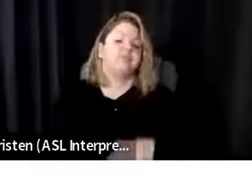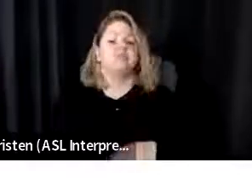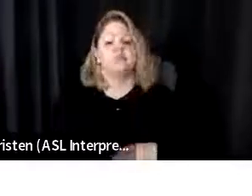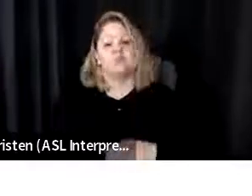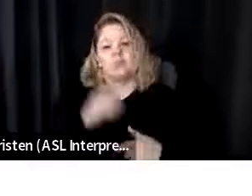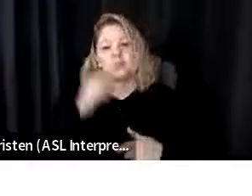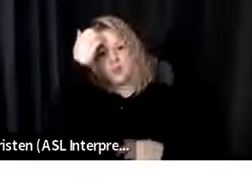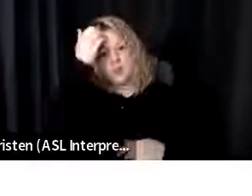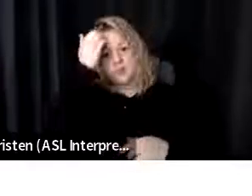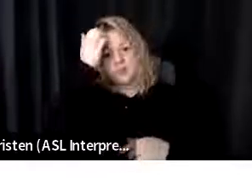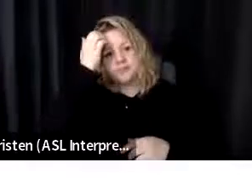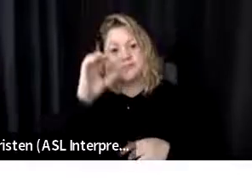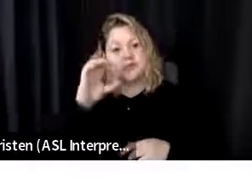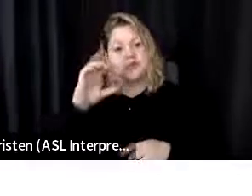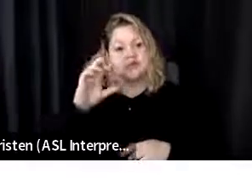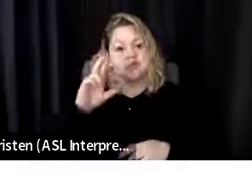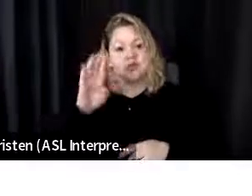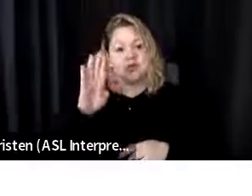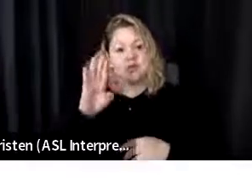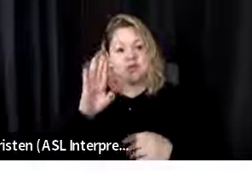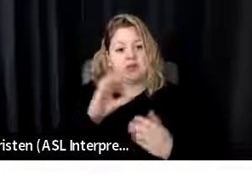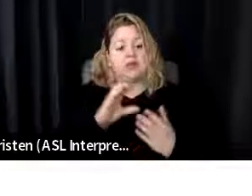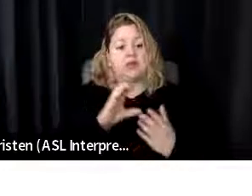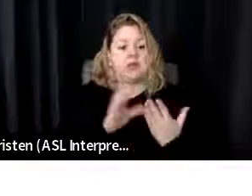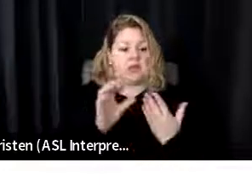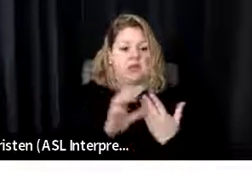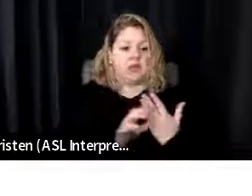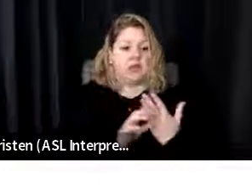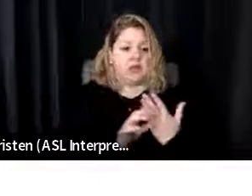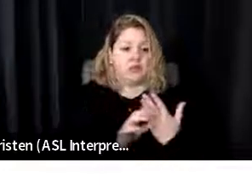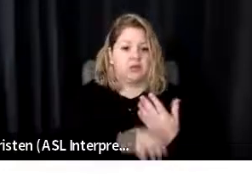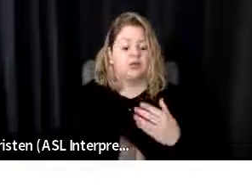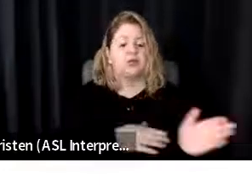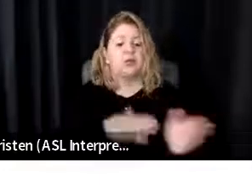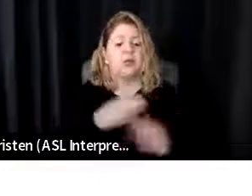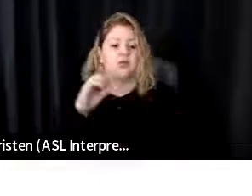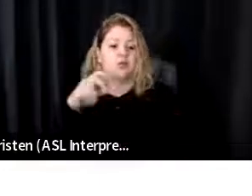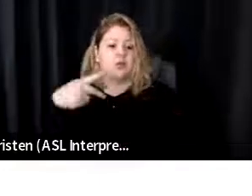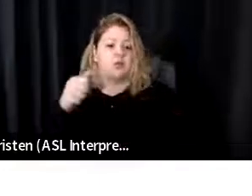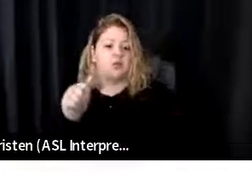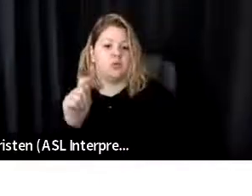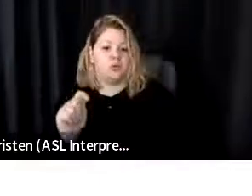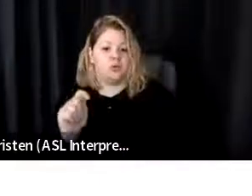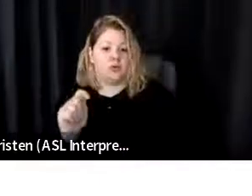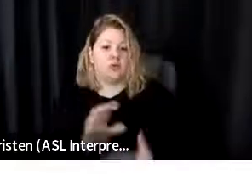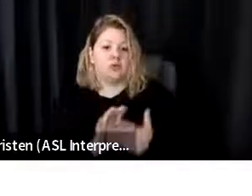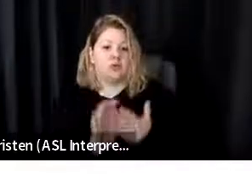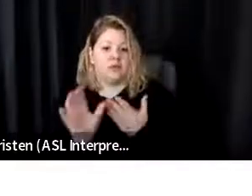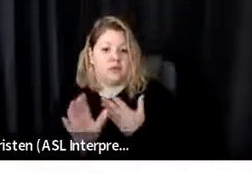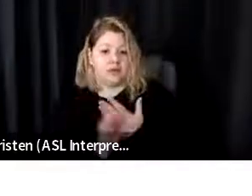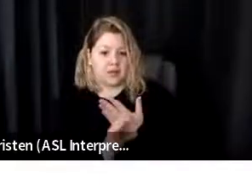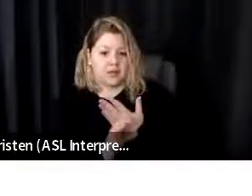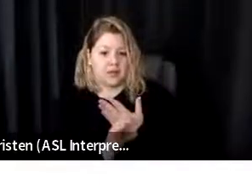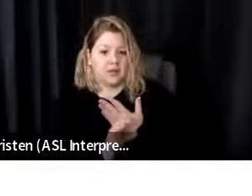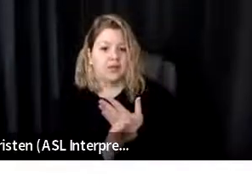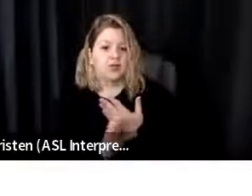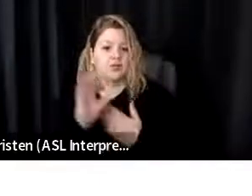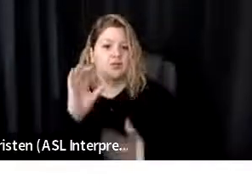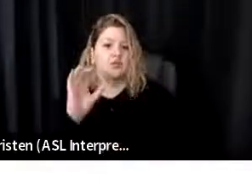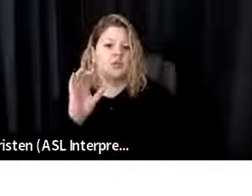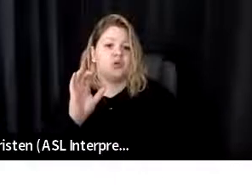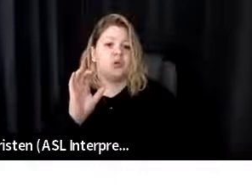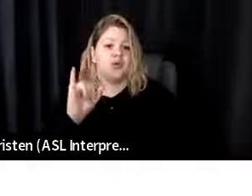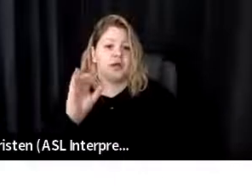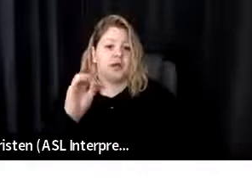this is the CRB calendar, as well as the OPAT and AOP calendars. This was voted on